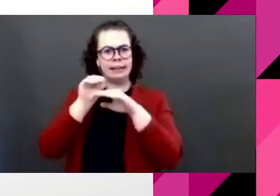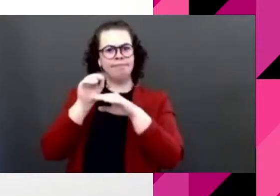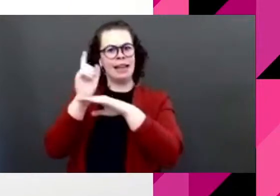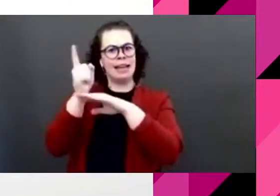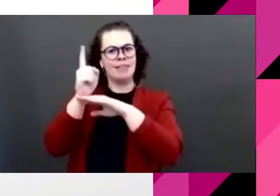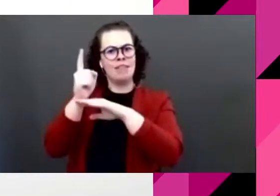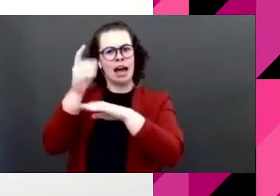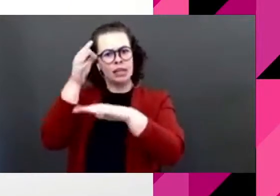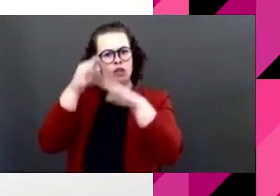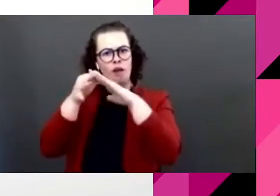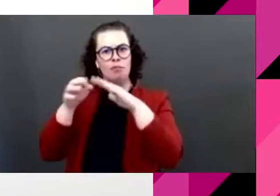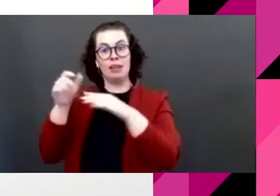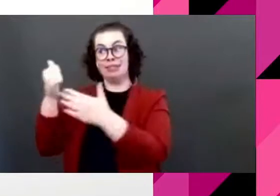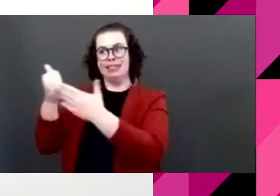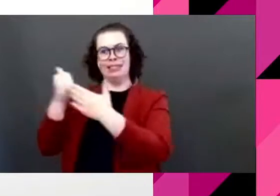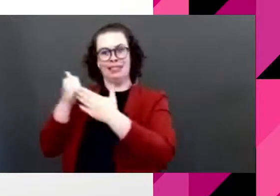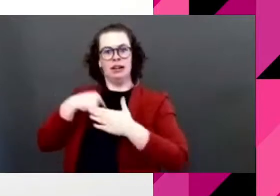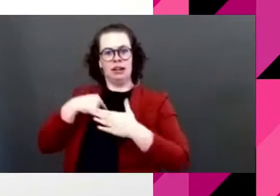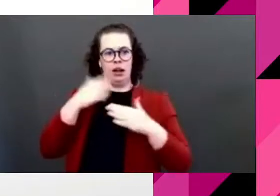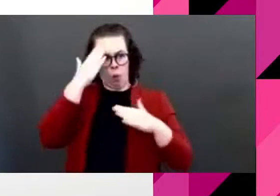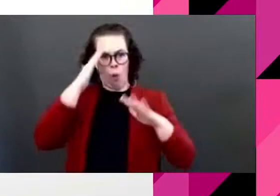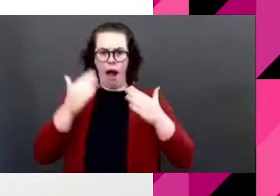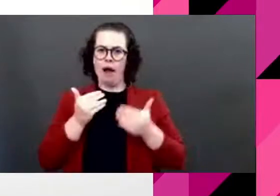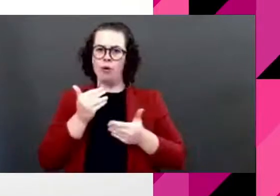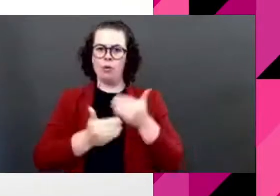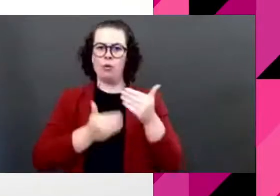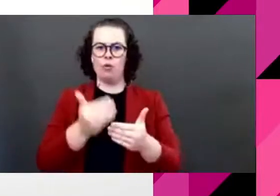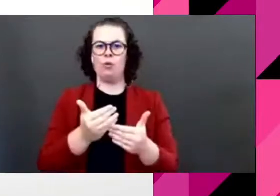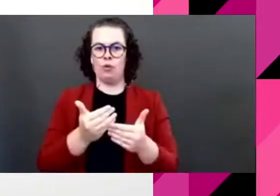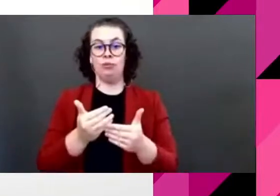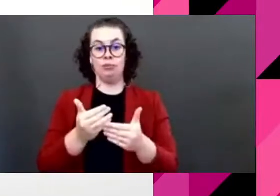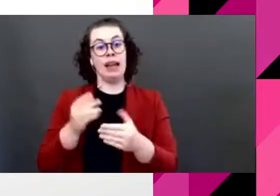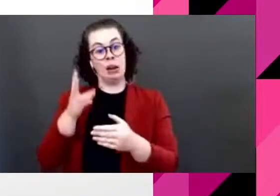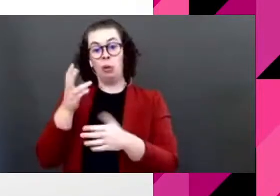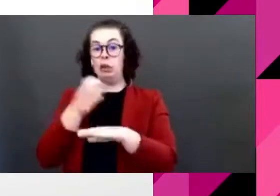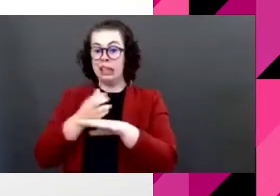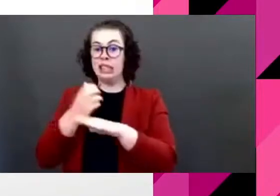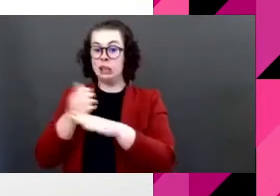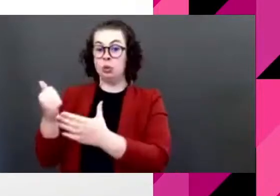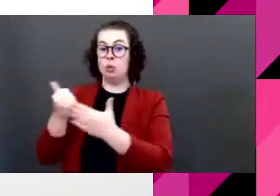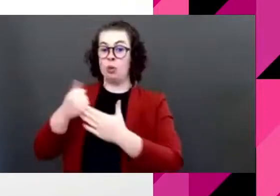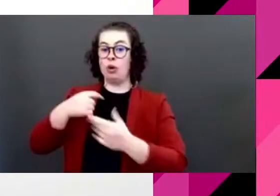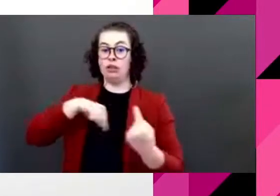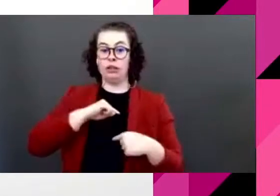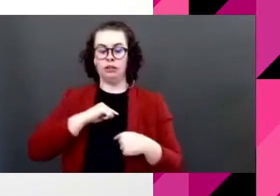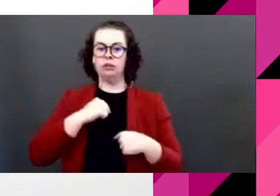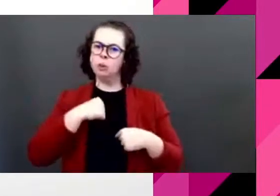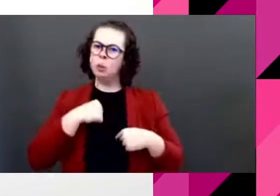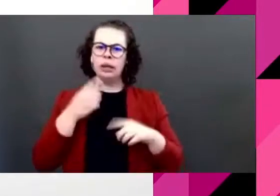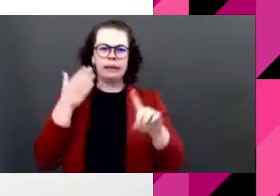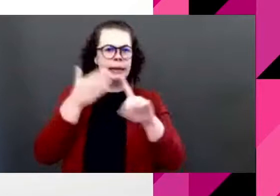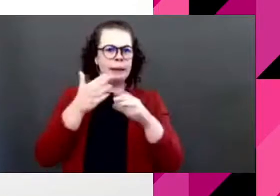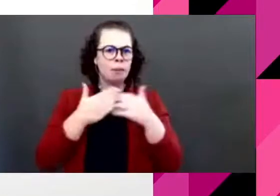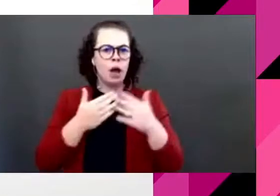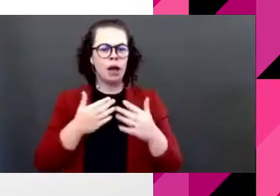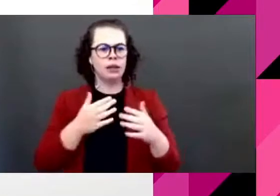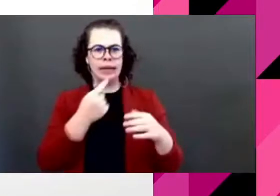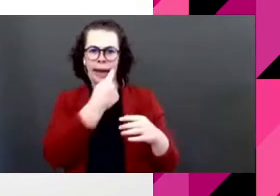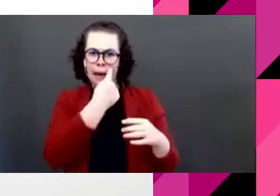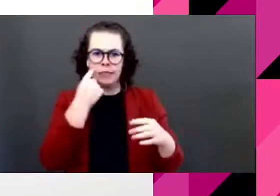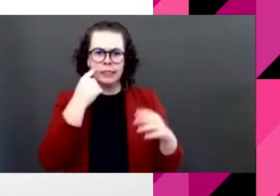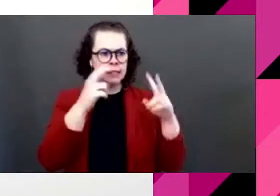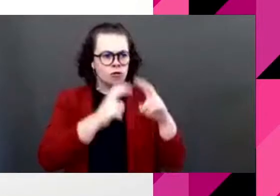and it will continue to do so. The NDA is committed to bringing evidence-informed advice and